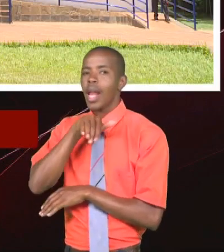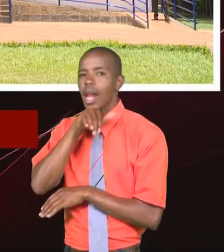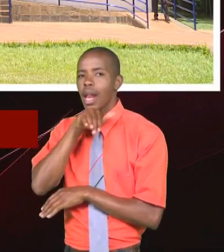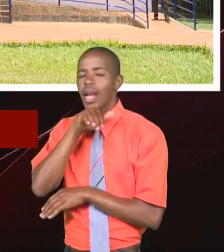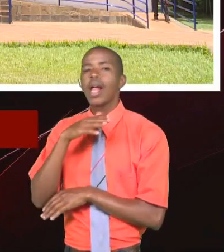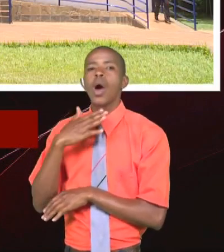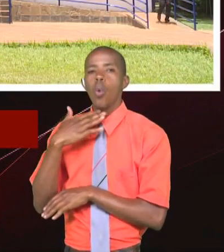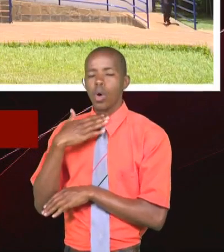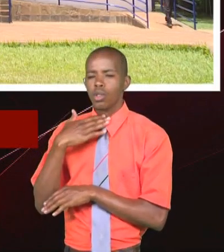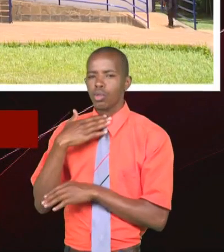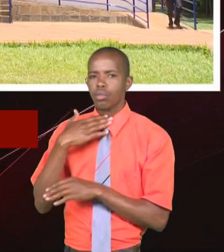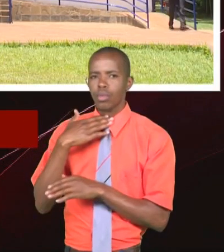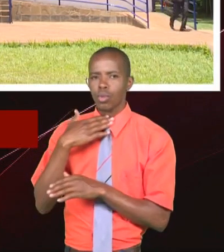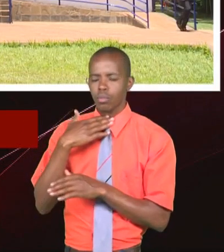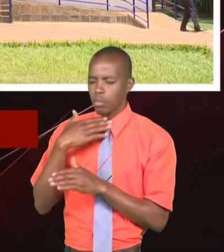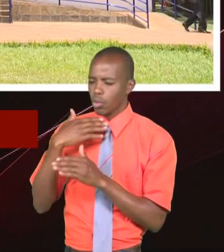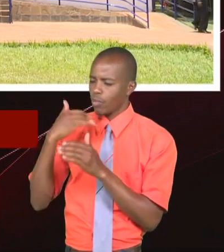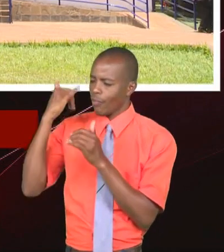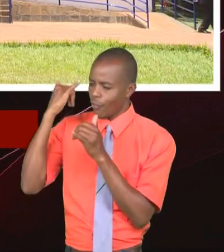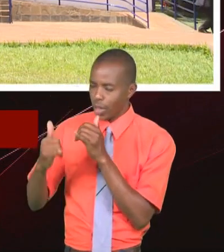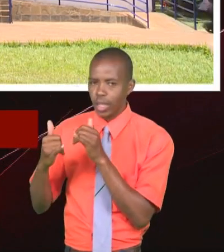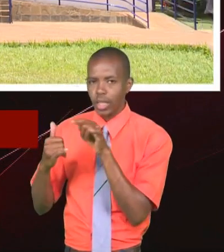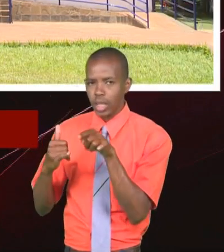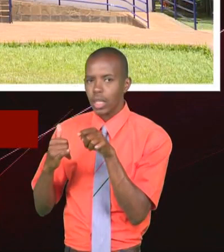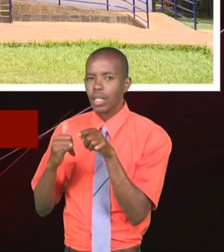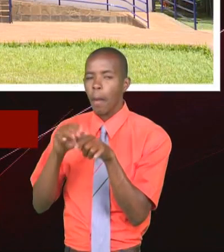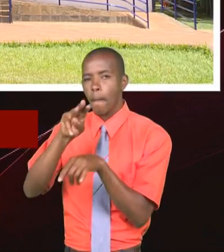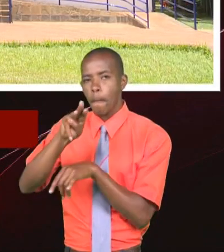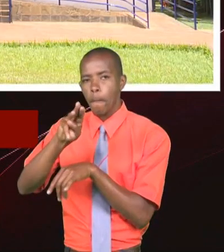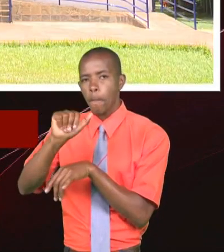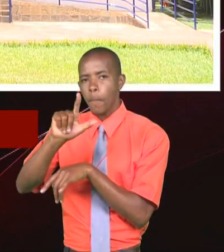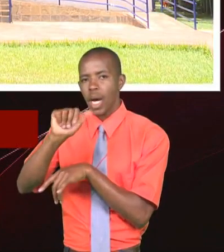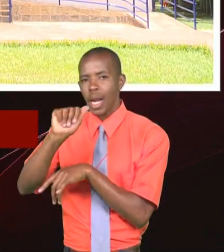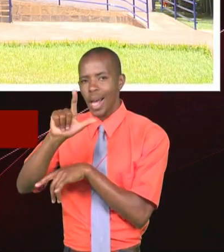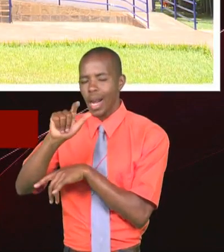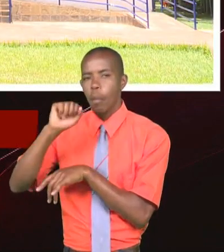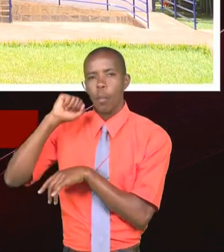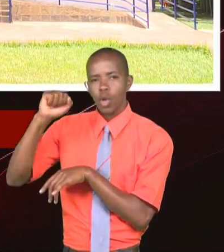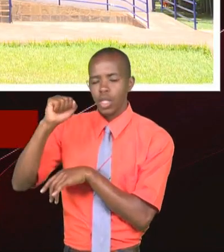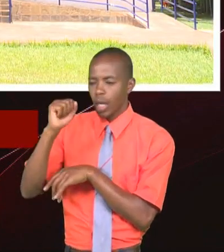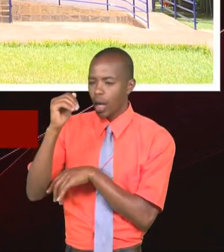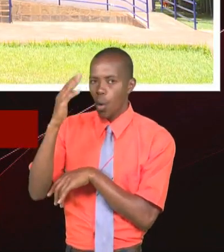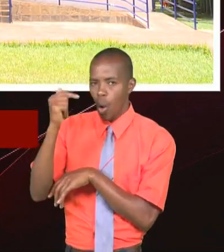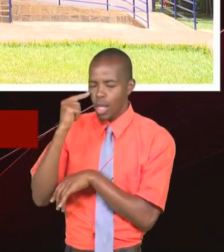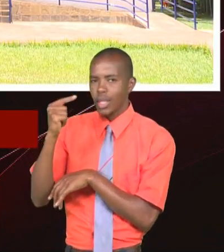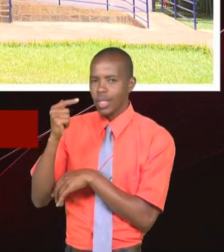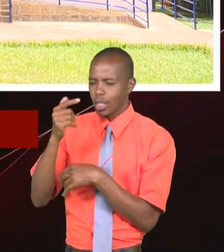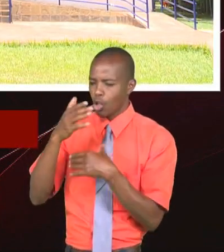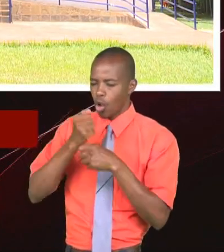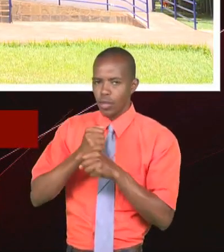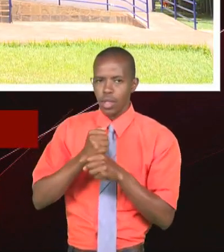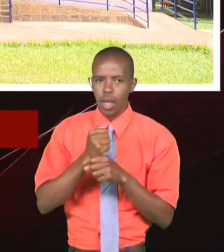kill that guy politically, because he's seeing there's something coming there, and he's seeing but the